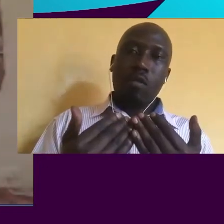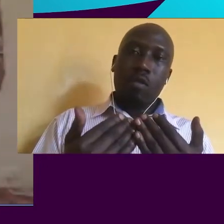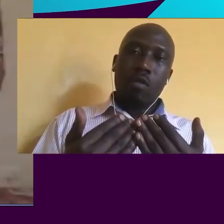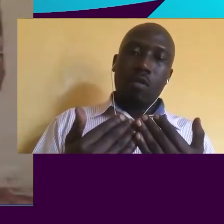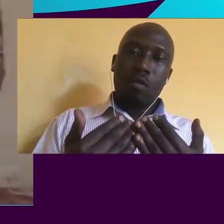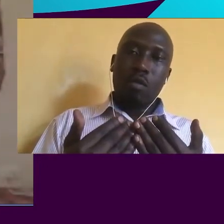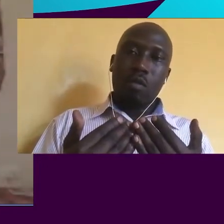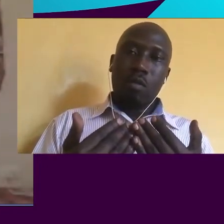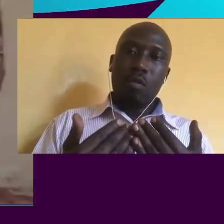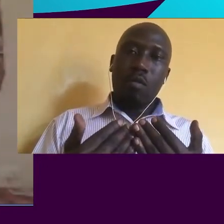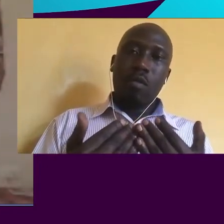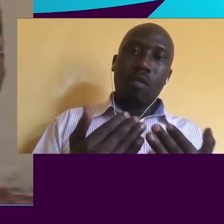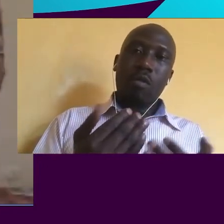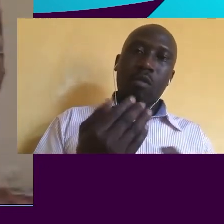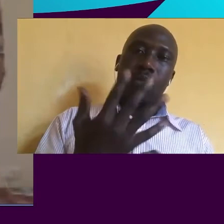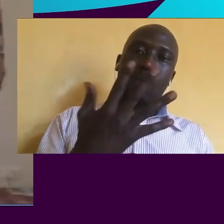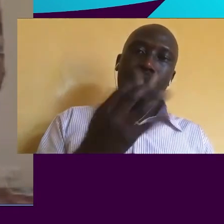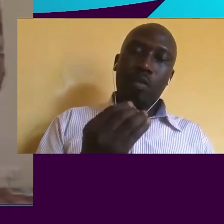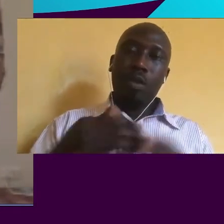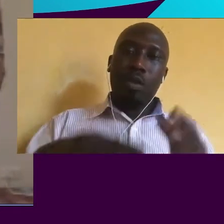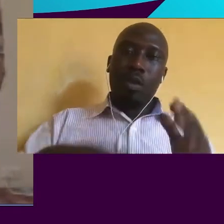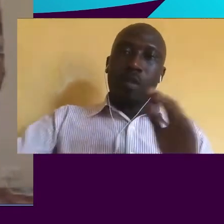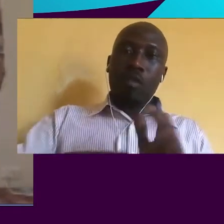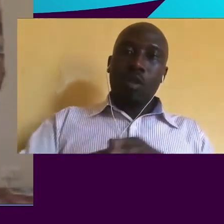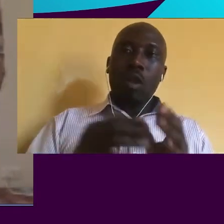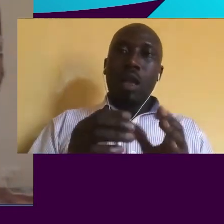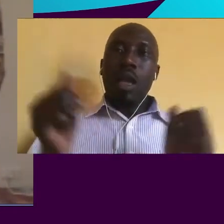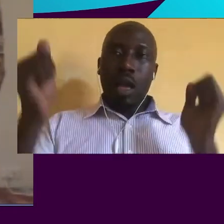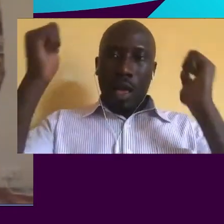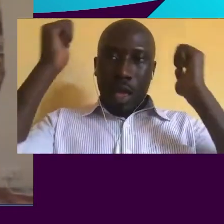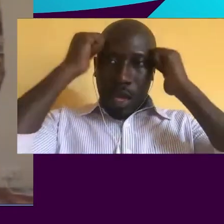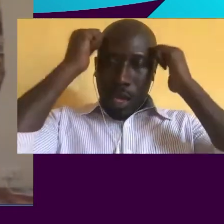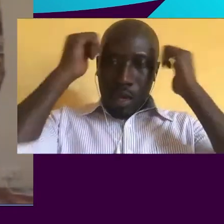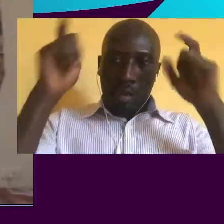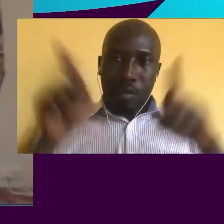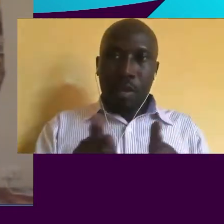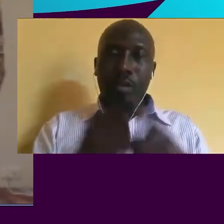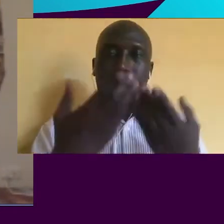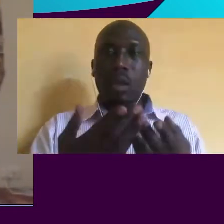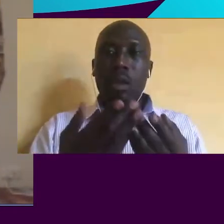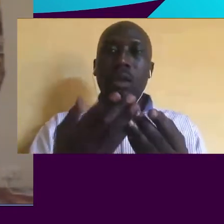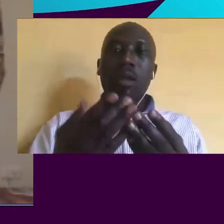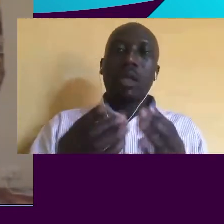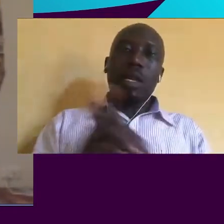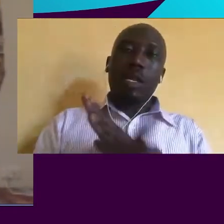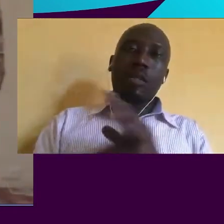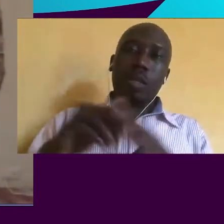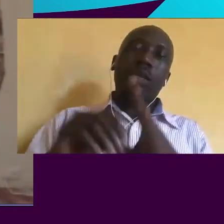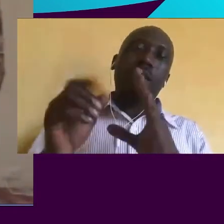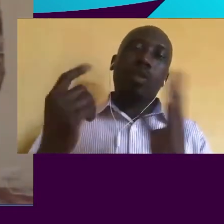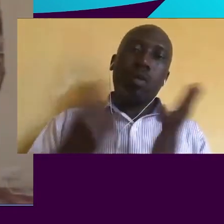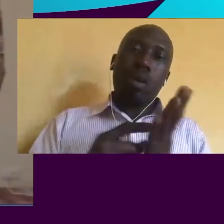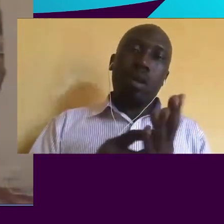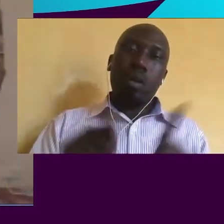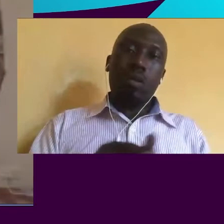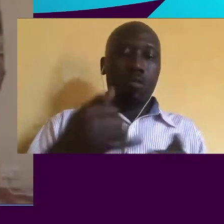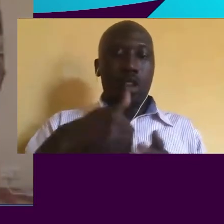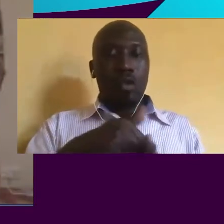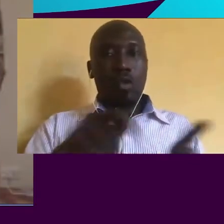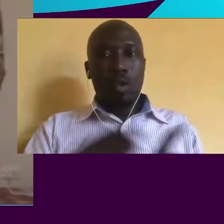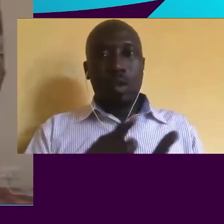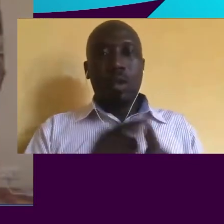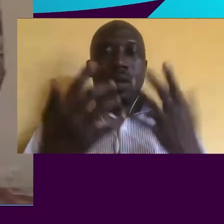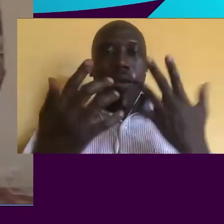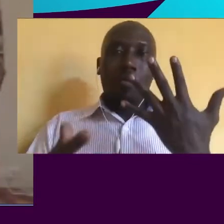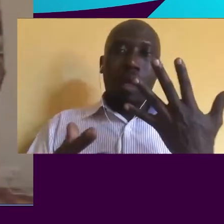academies and sport for development organizations in 10 different districts in Uganda, including 5 different refugee